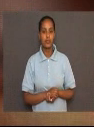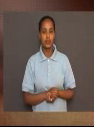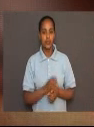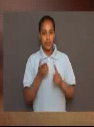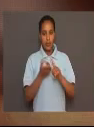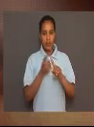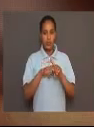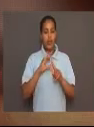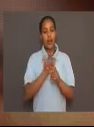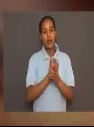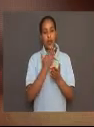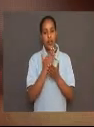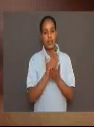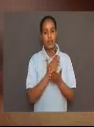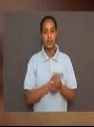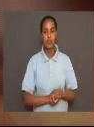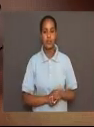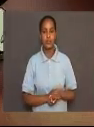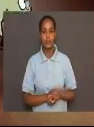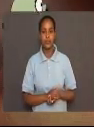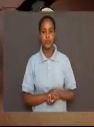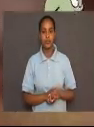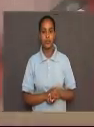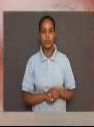Let's get back to our lesson.